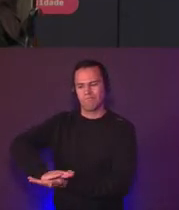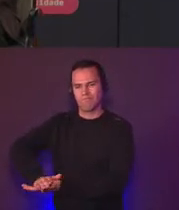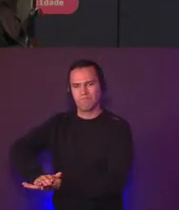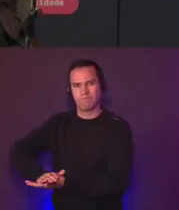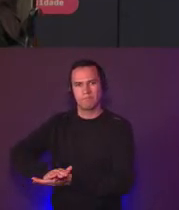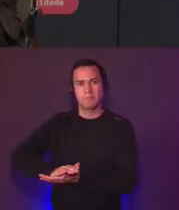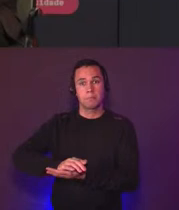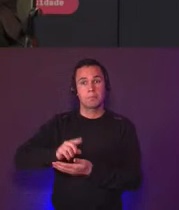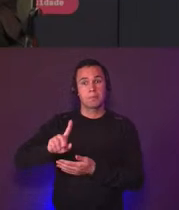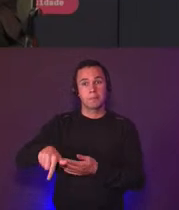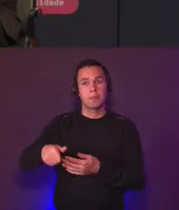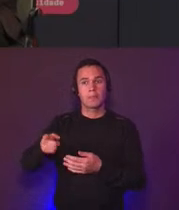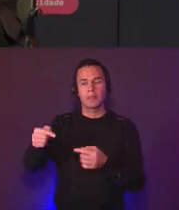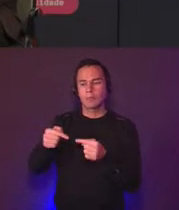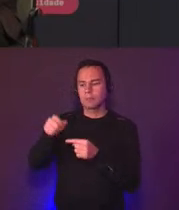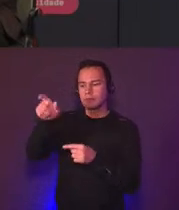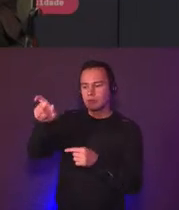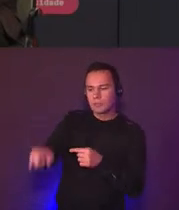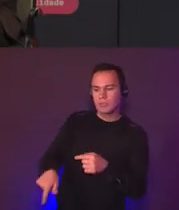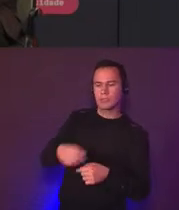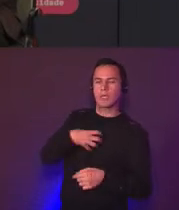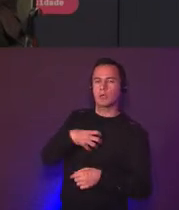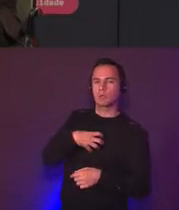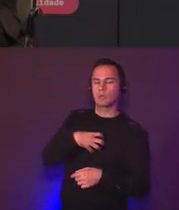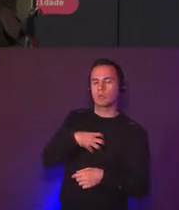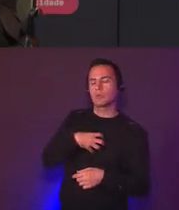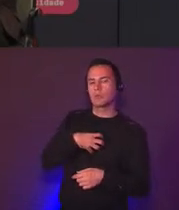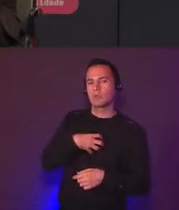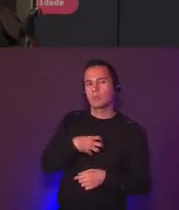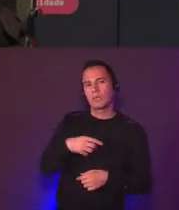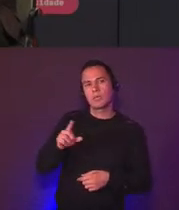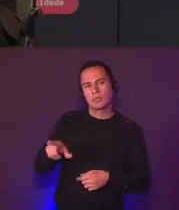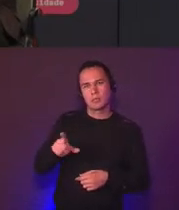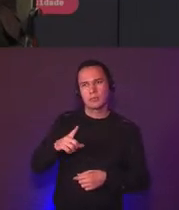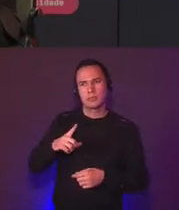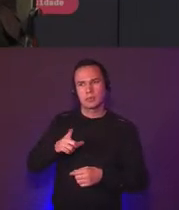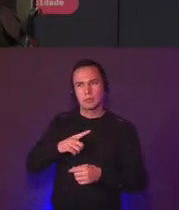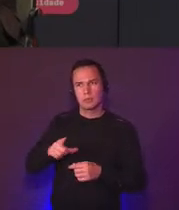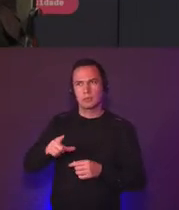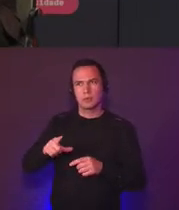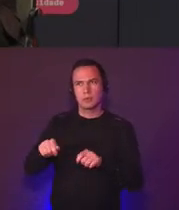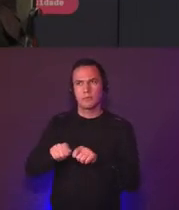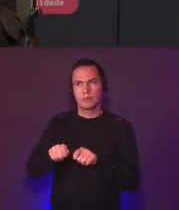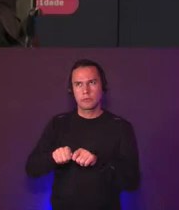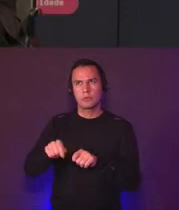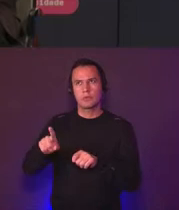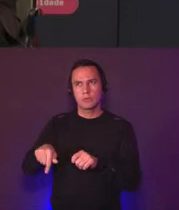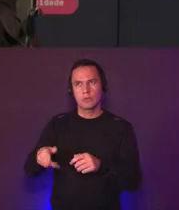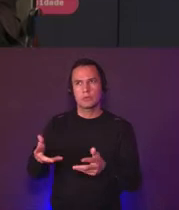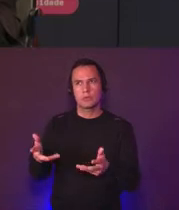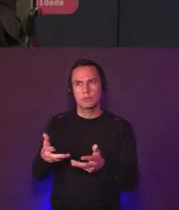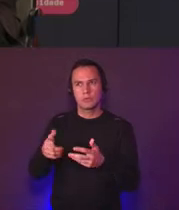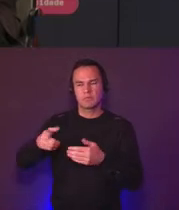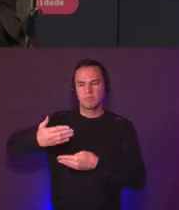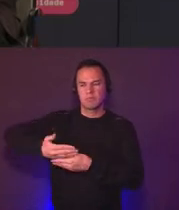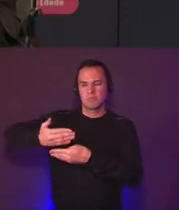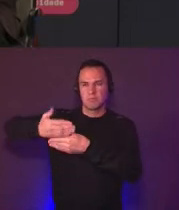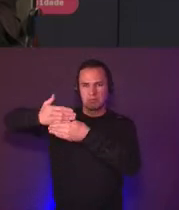of, there's still a barbed wire fence separating the black neighborhood and the white neighborhood